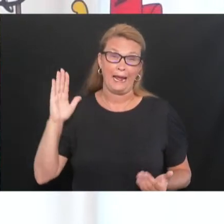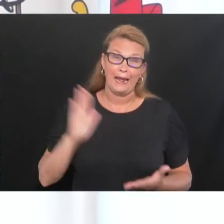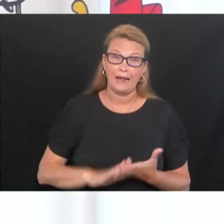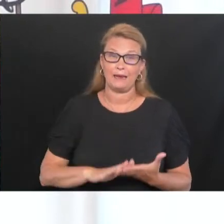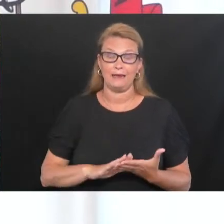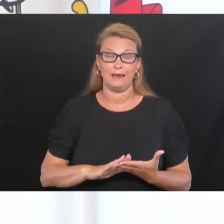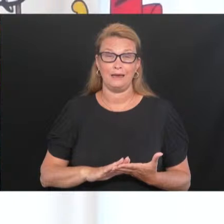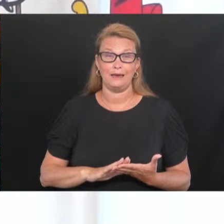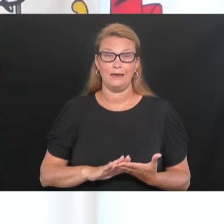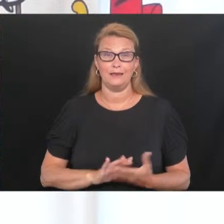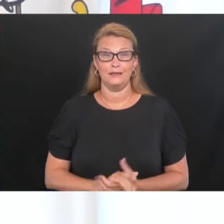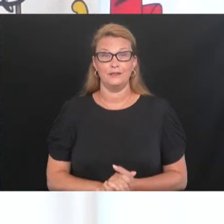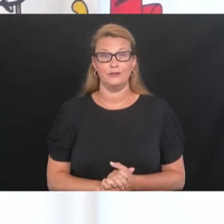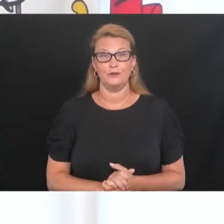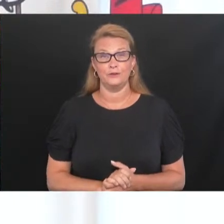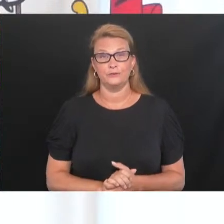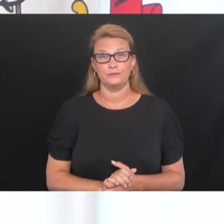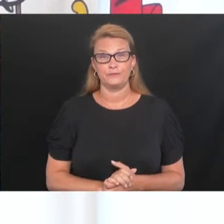just imagine,